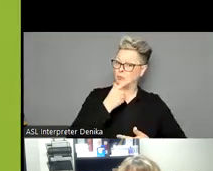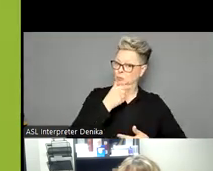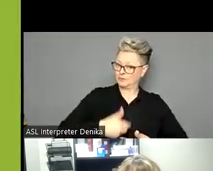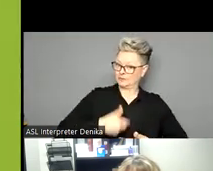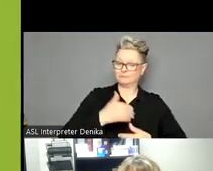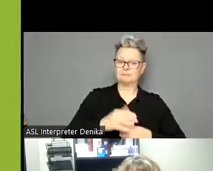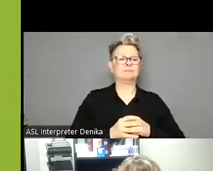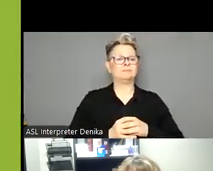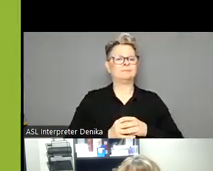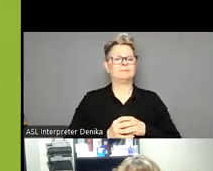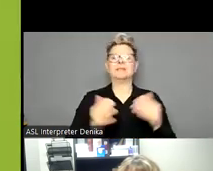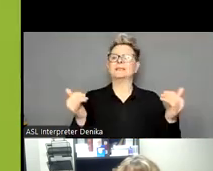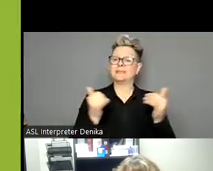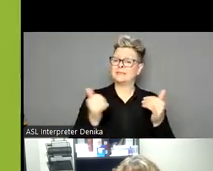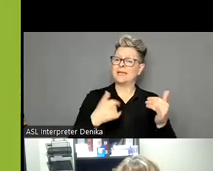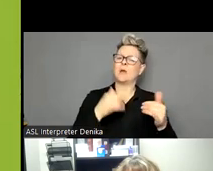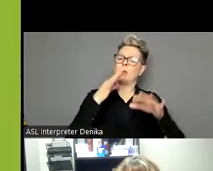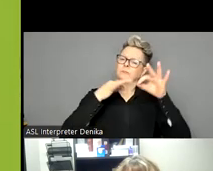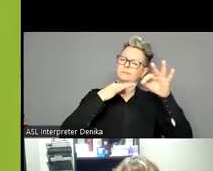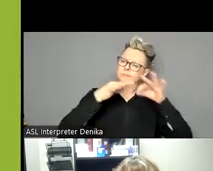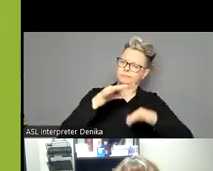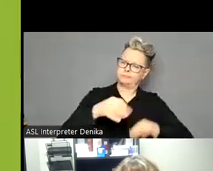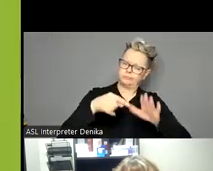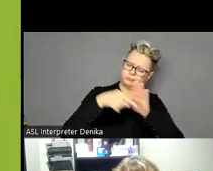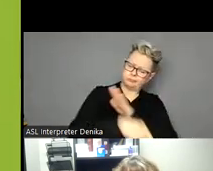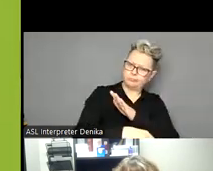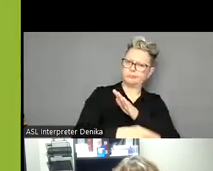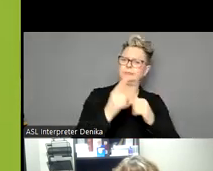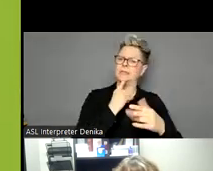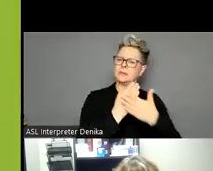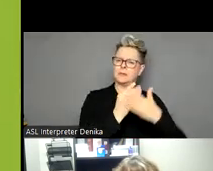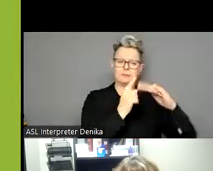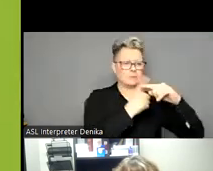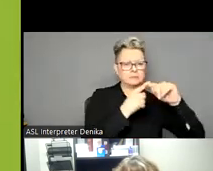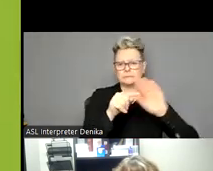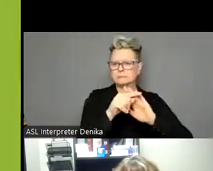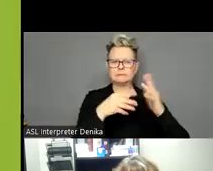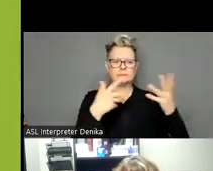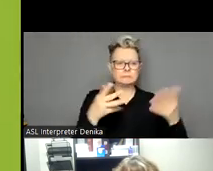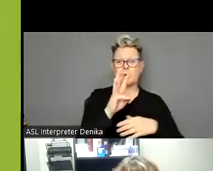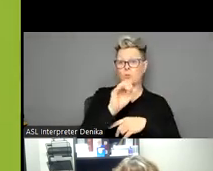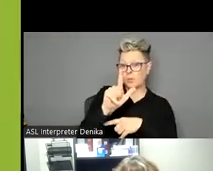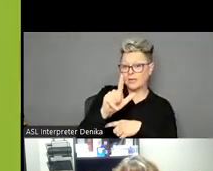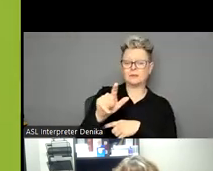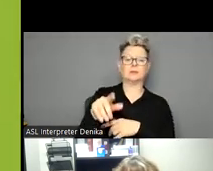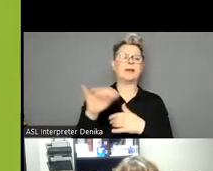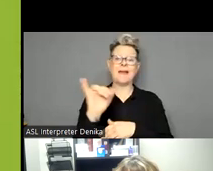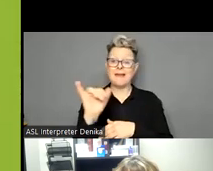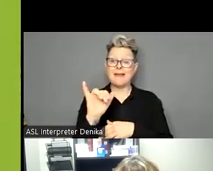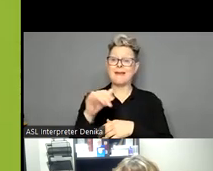Today, I'm looking forward to explaining some of the ins and outs of wills and estates and powers of